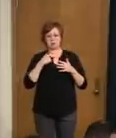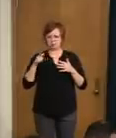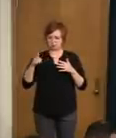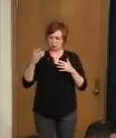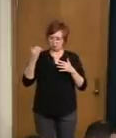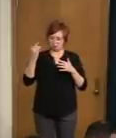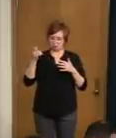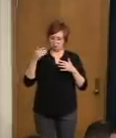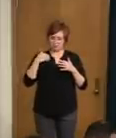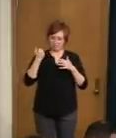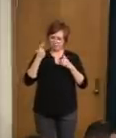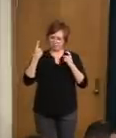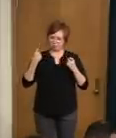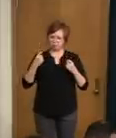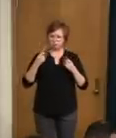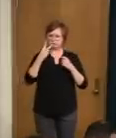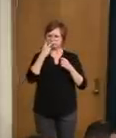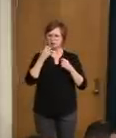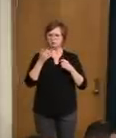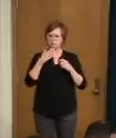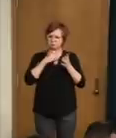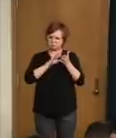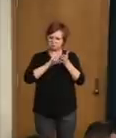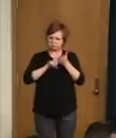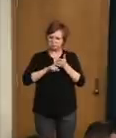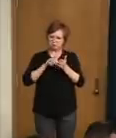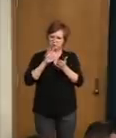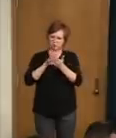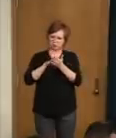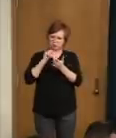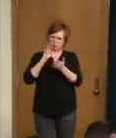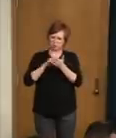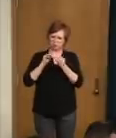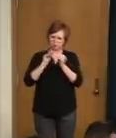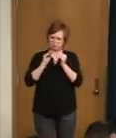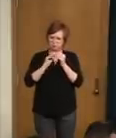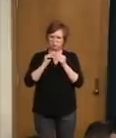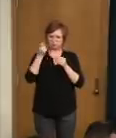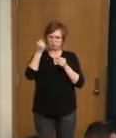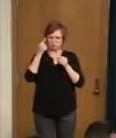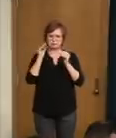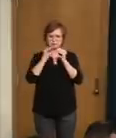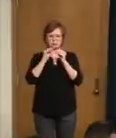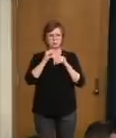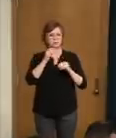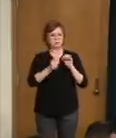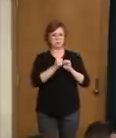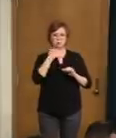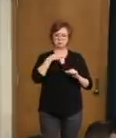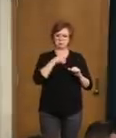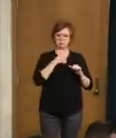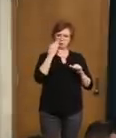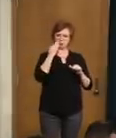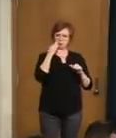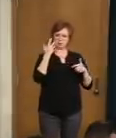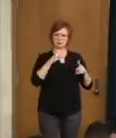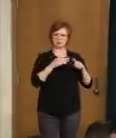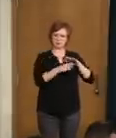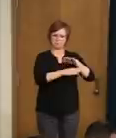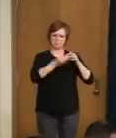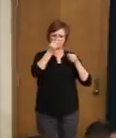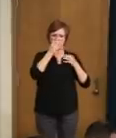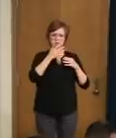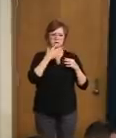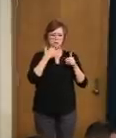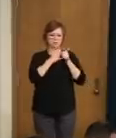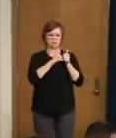questions to go to credible sources to increase their understanding. And most of us already know the basics and are practicing that. Follow-up,